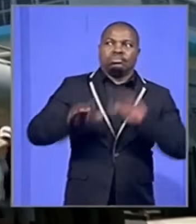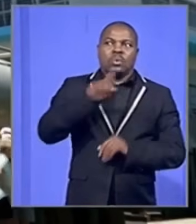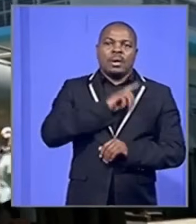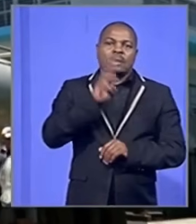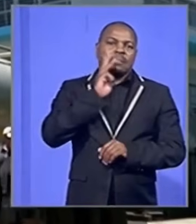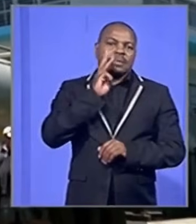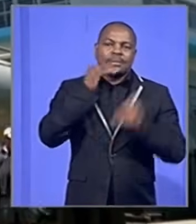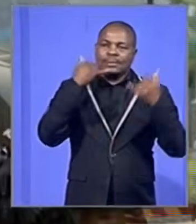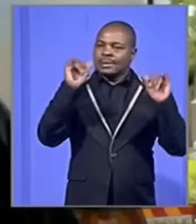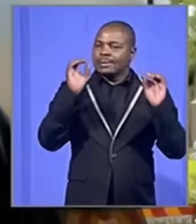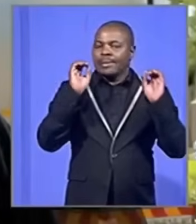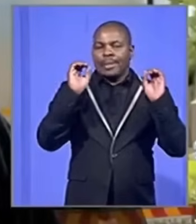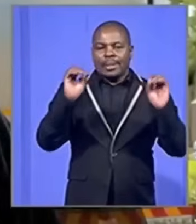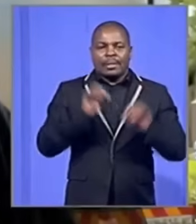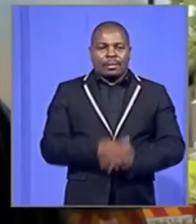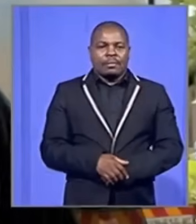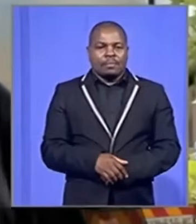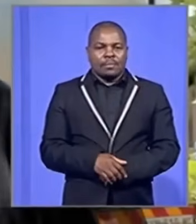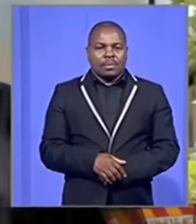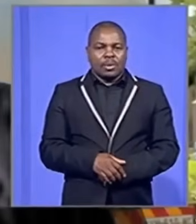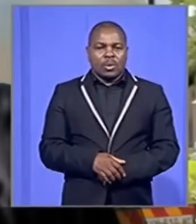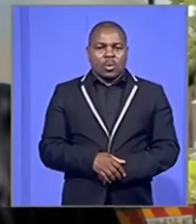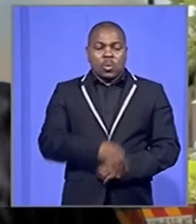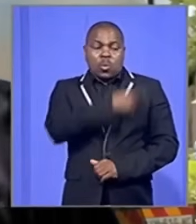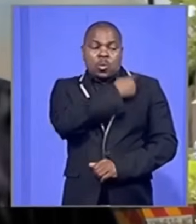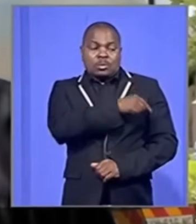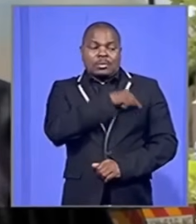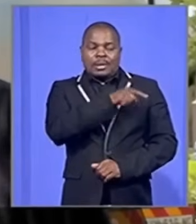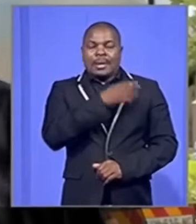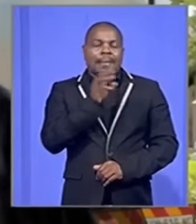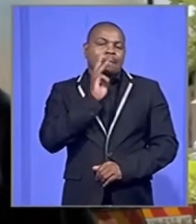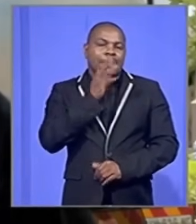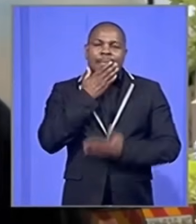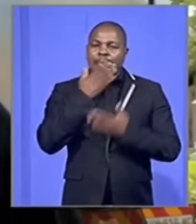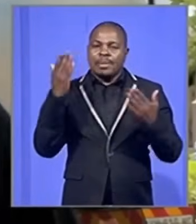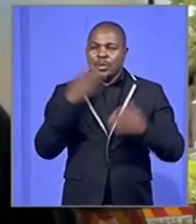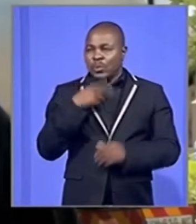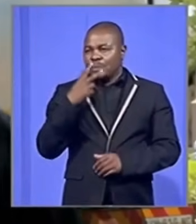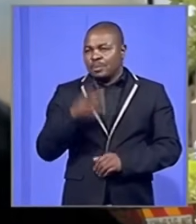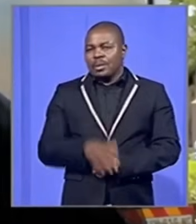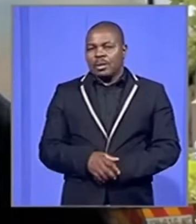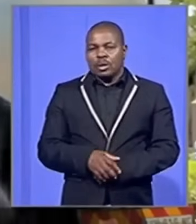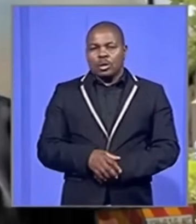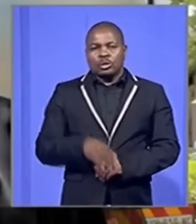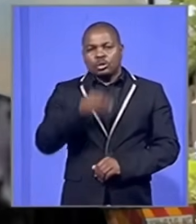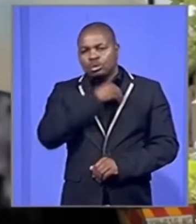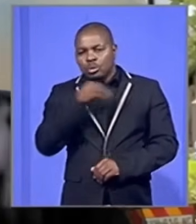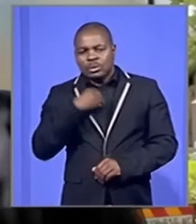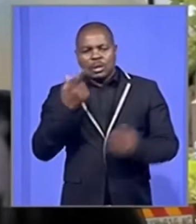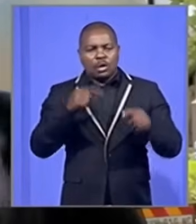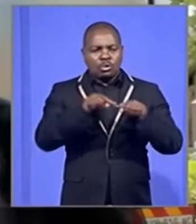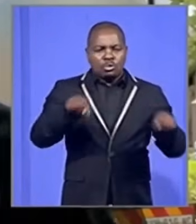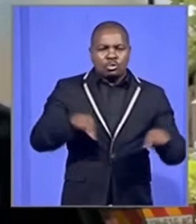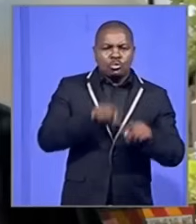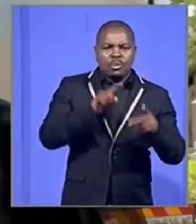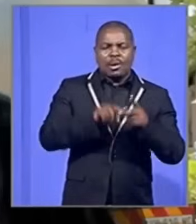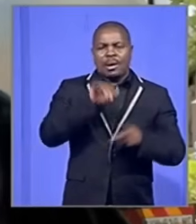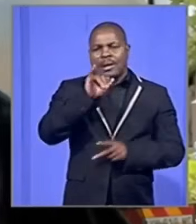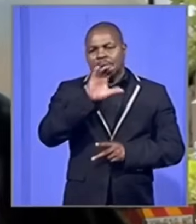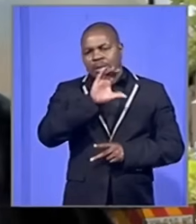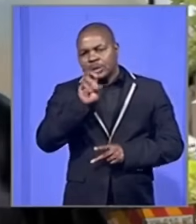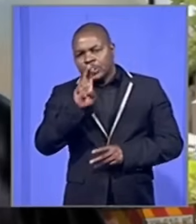a sa fumanehe. The hospital just doesn't have water. I mean, you're looking at the doctor's consulting rooms, you're looking at the IC unit,